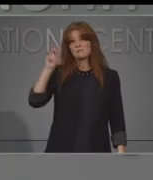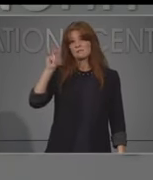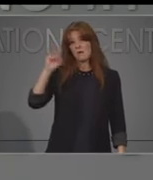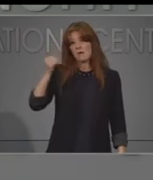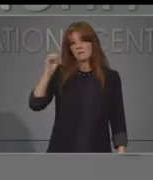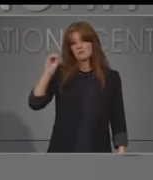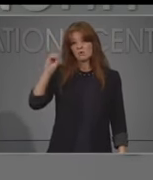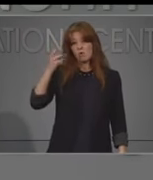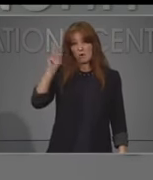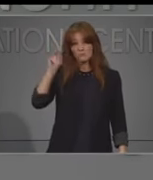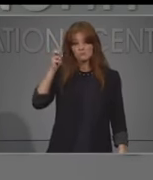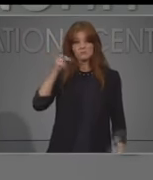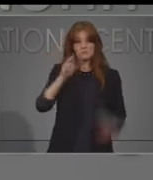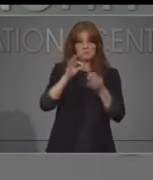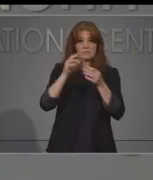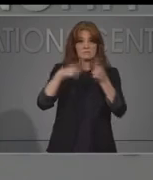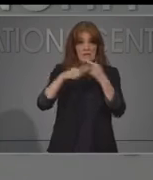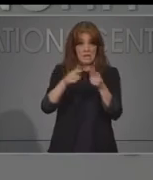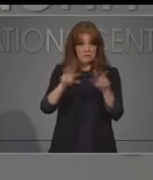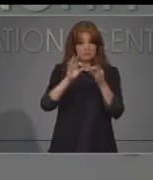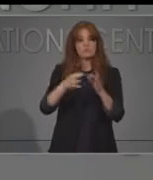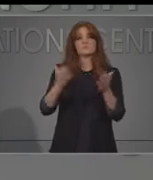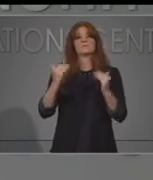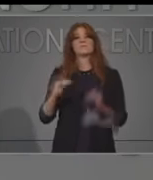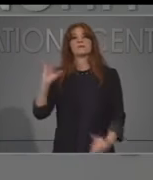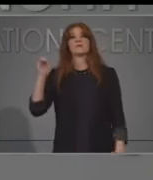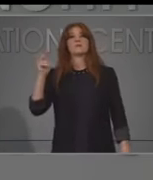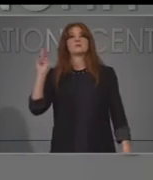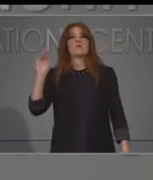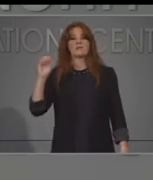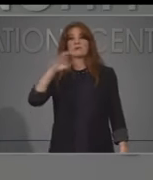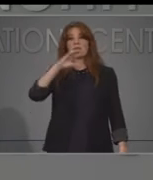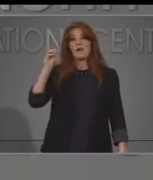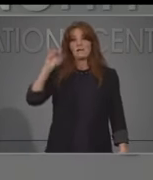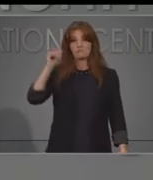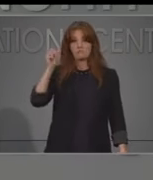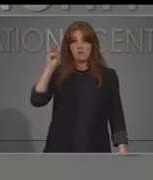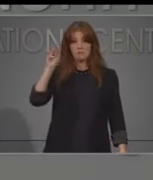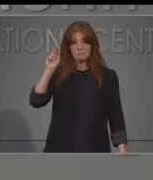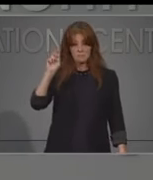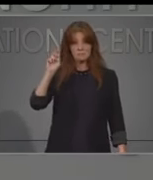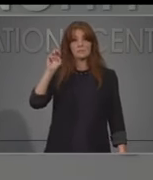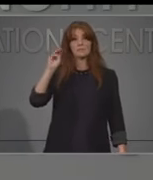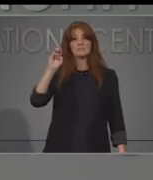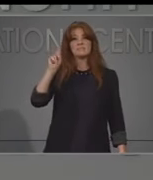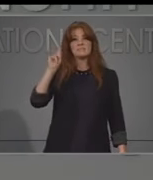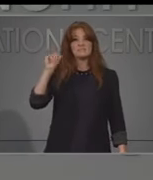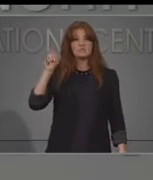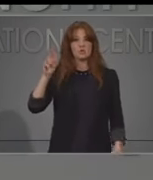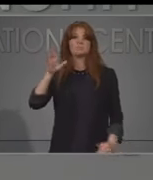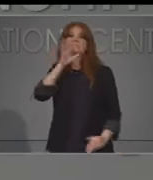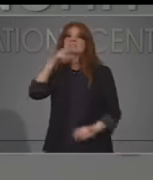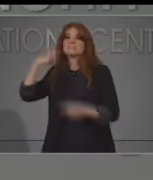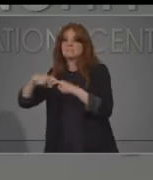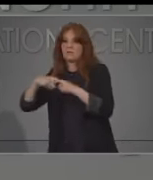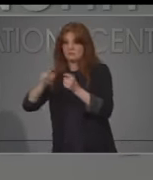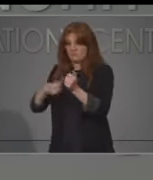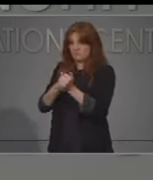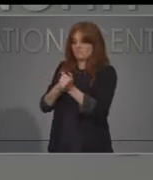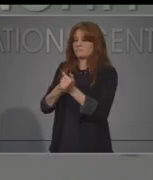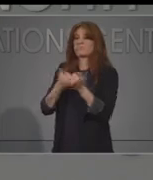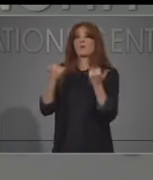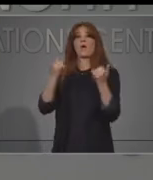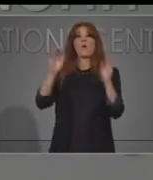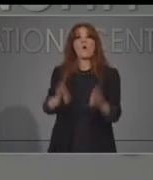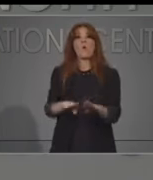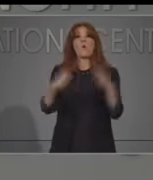language interpreters, and Jackie and Jasmine Mativier are our Spanish language interpreters. We'll now open it